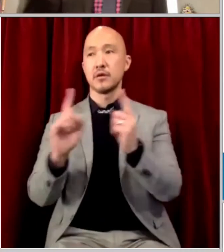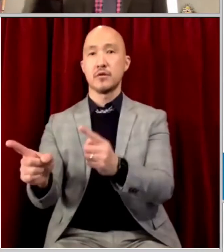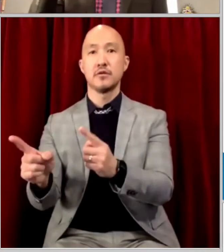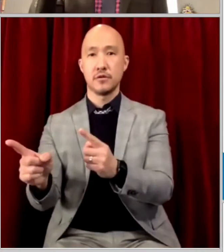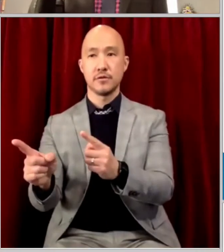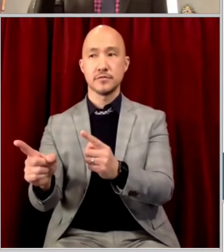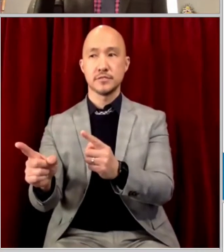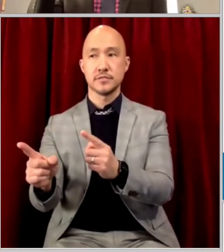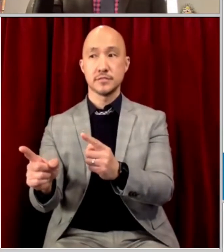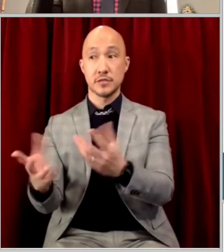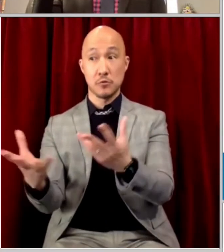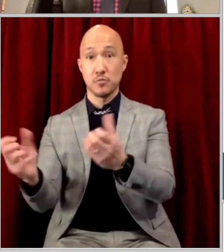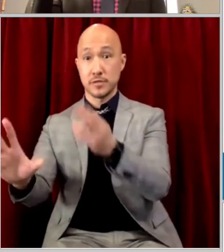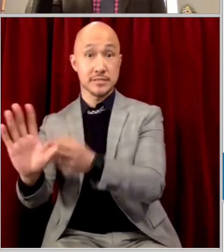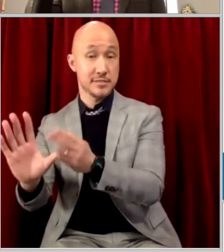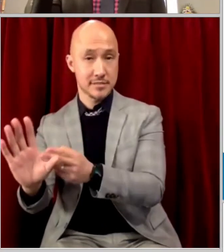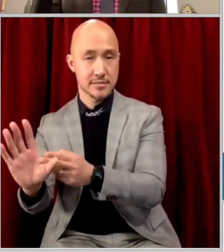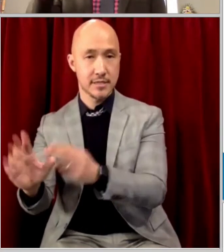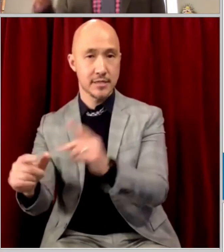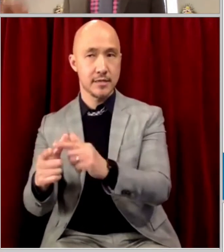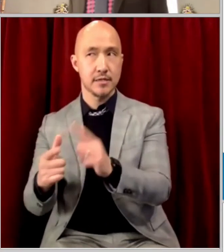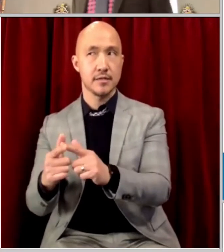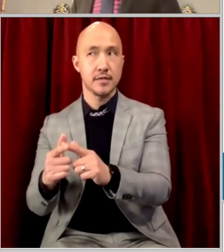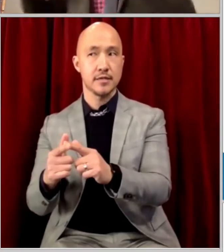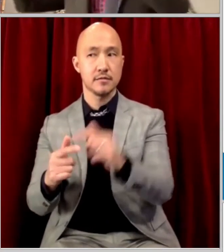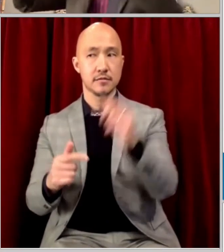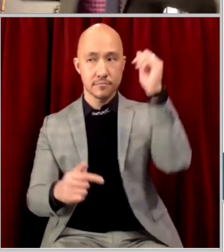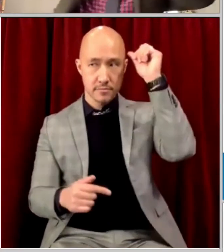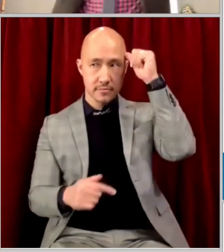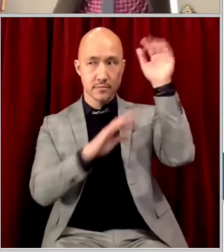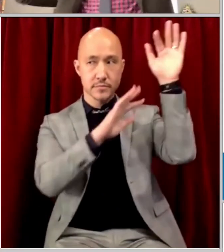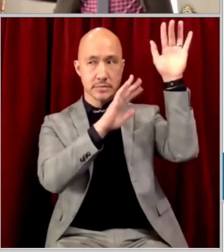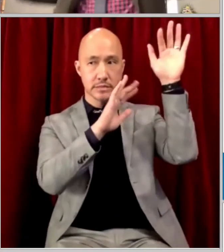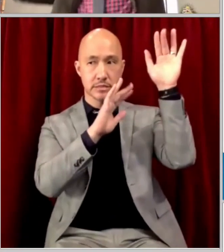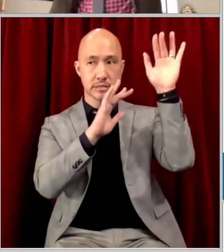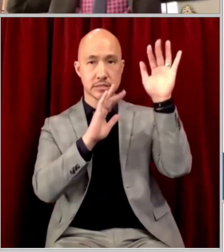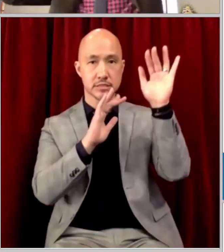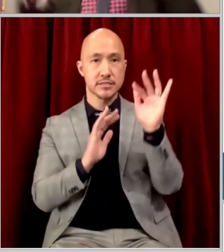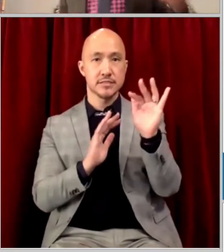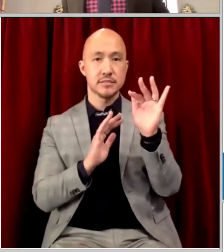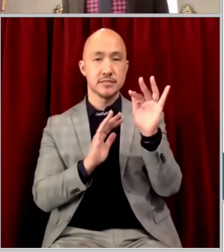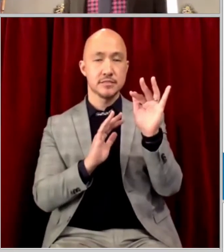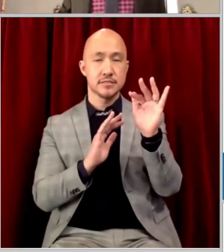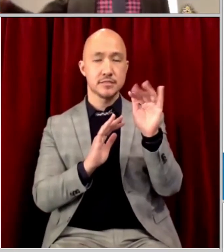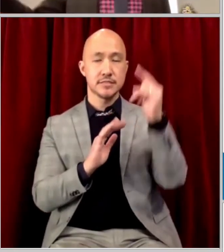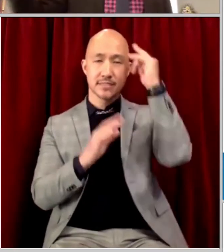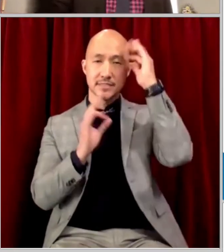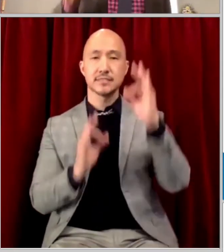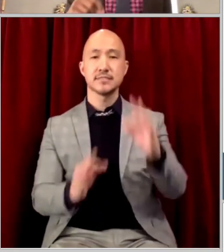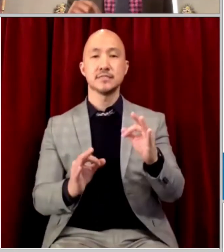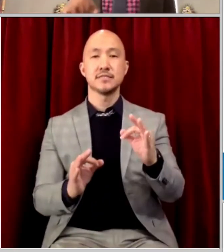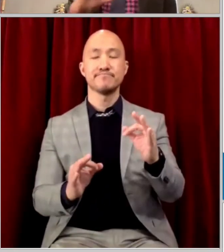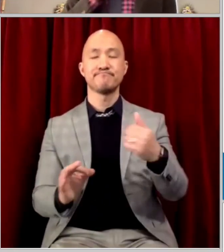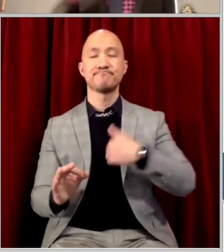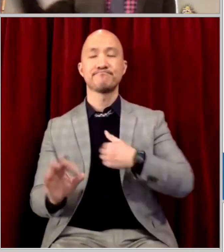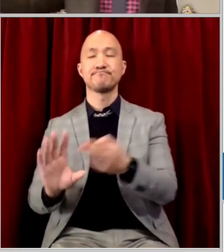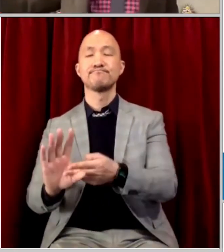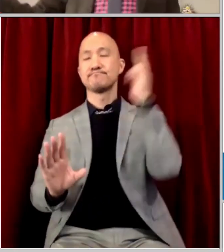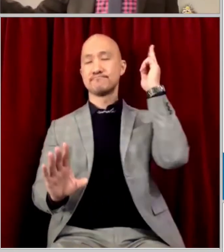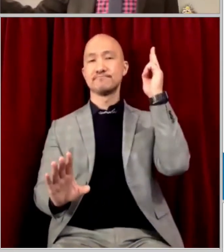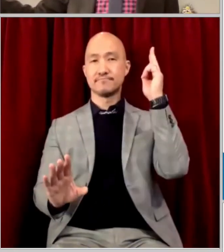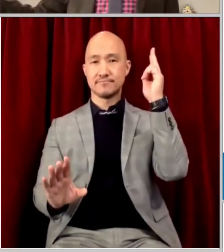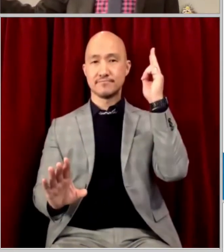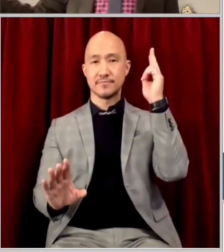I turned around, right? Now going to the event, everybody's like, yeah, we're going. We turned around and it